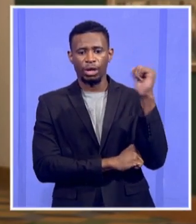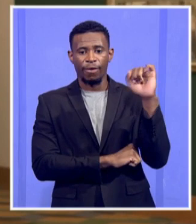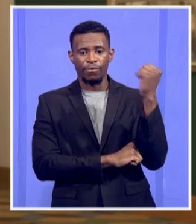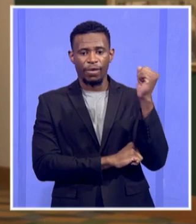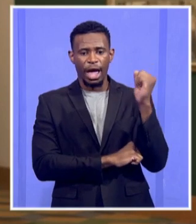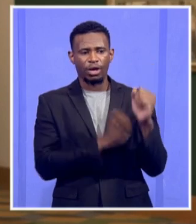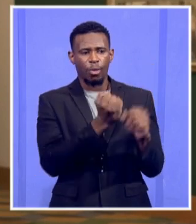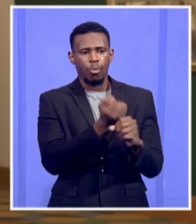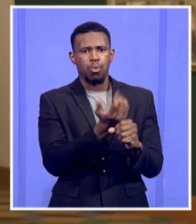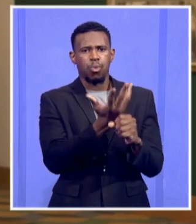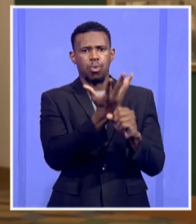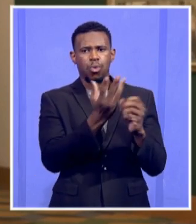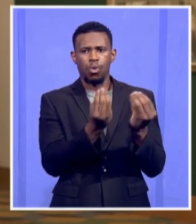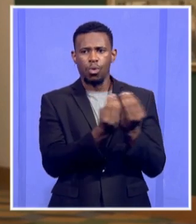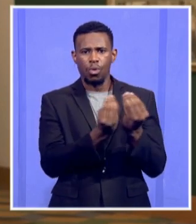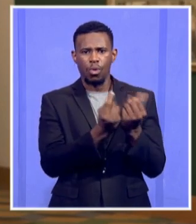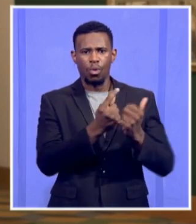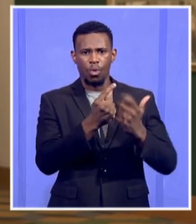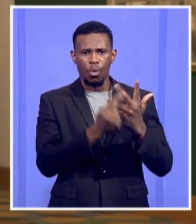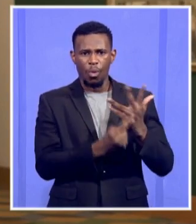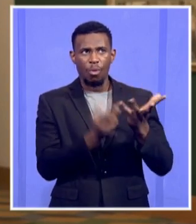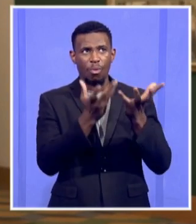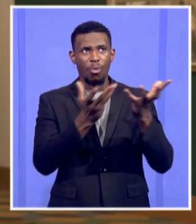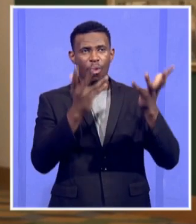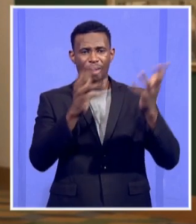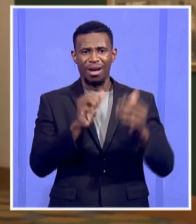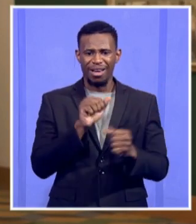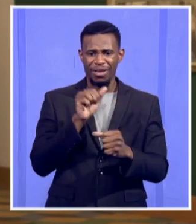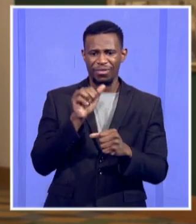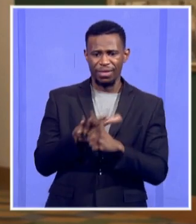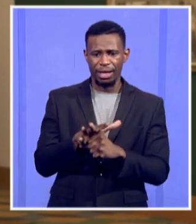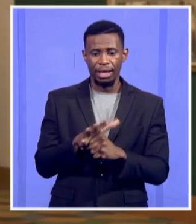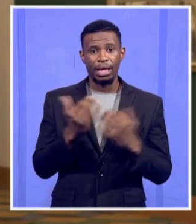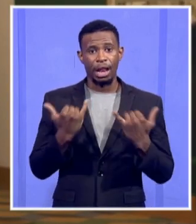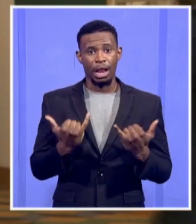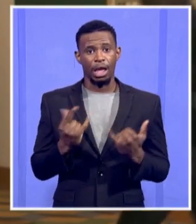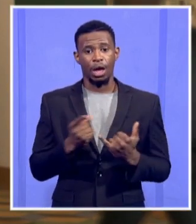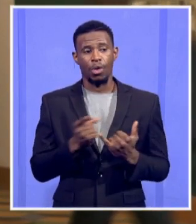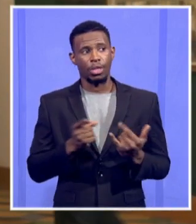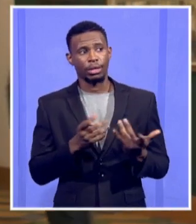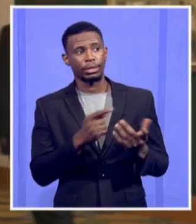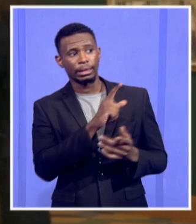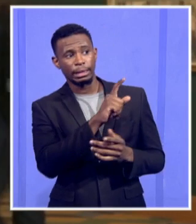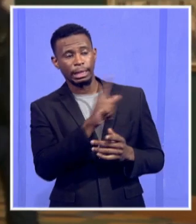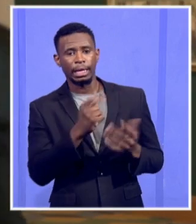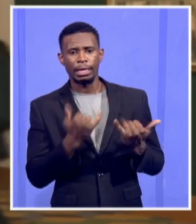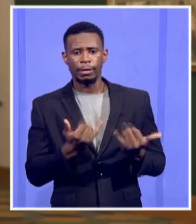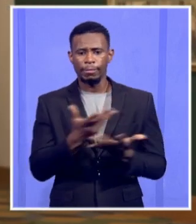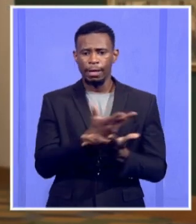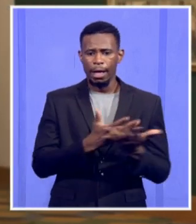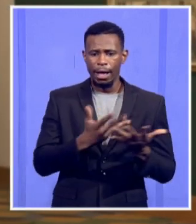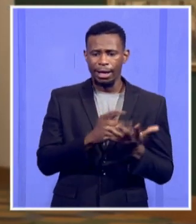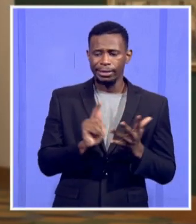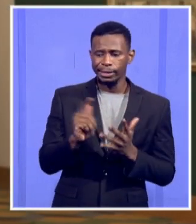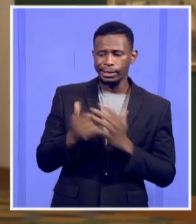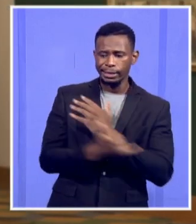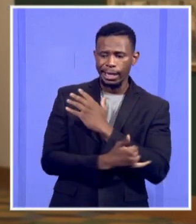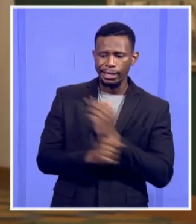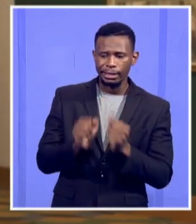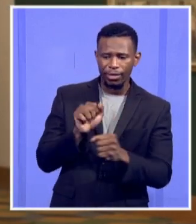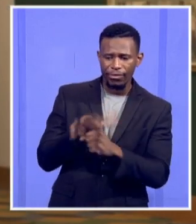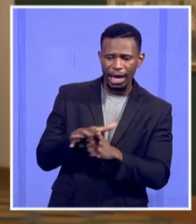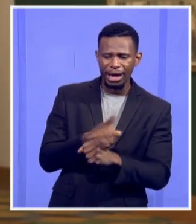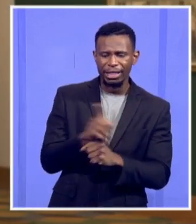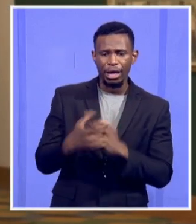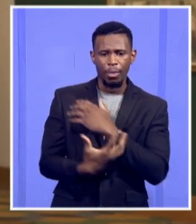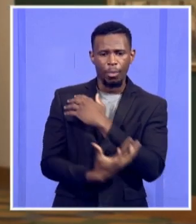of resources and also finances to assist those countries that are affected and are developing and they don't